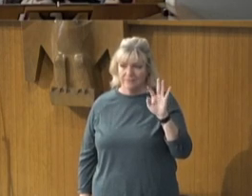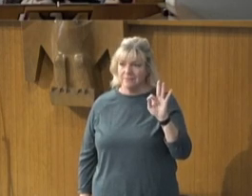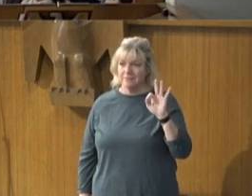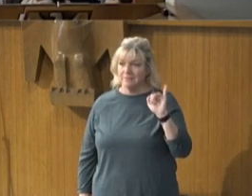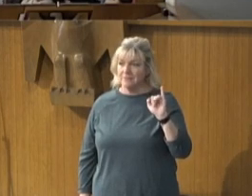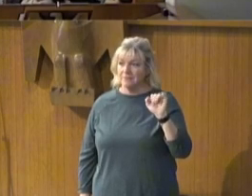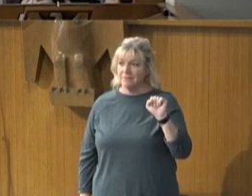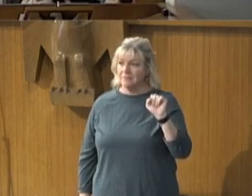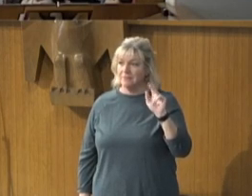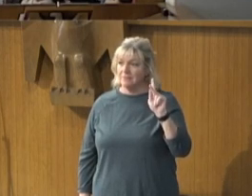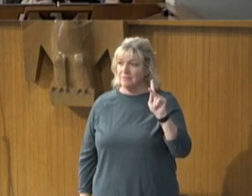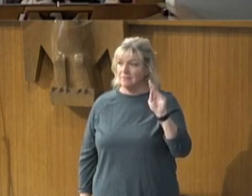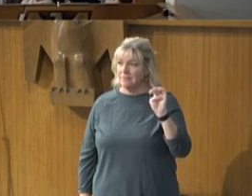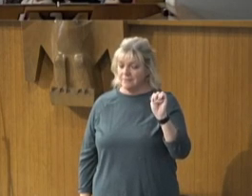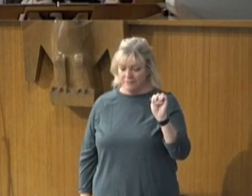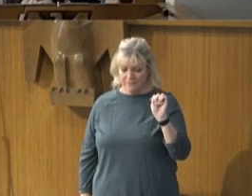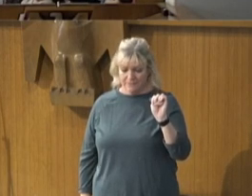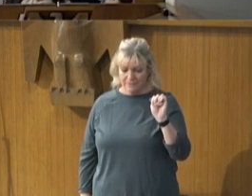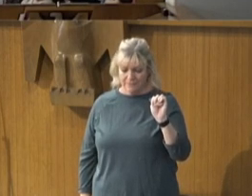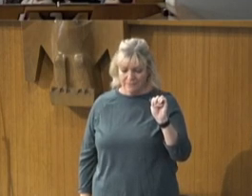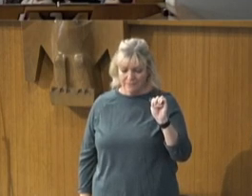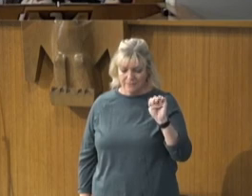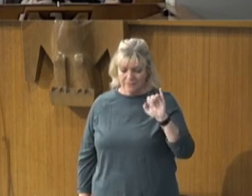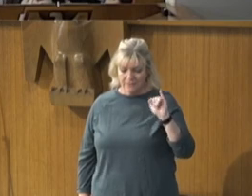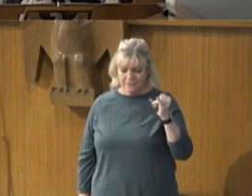Jim Fisk.